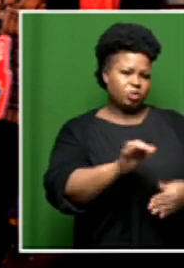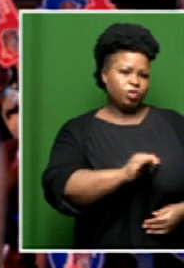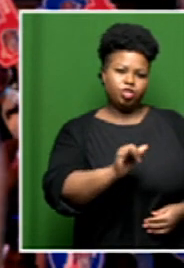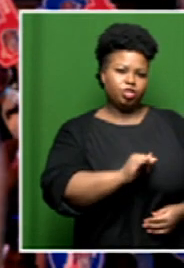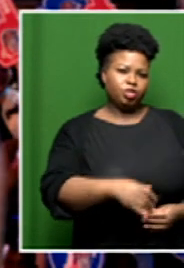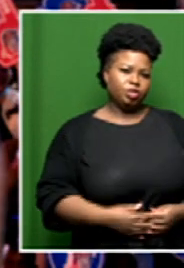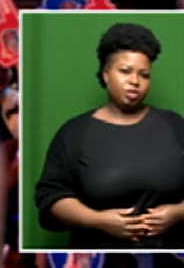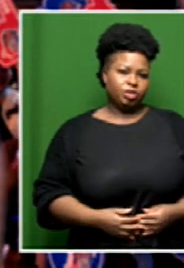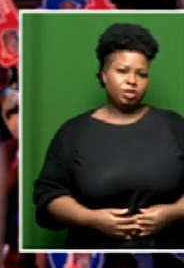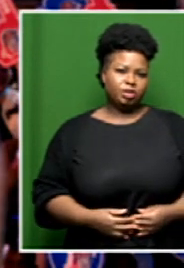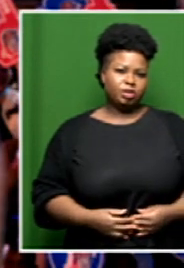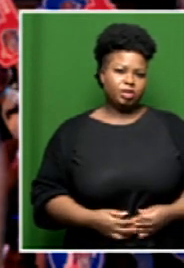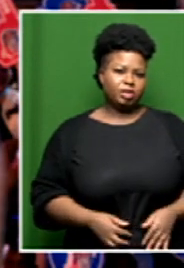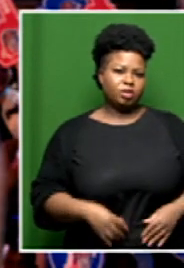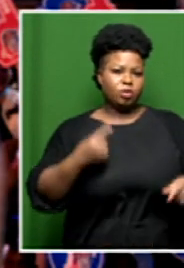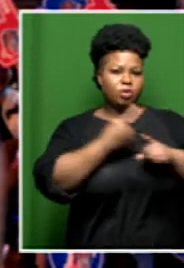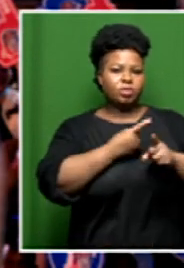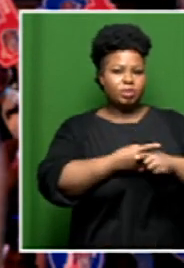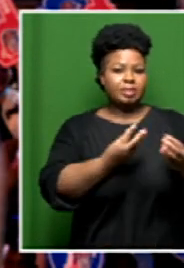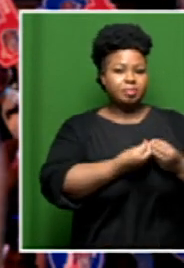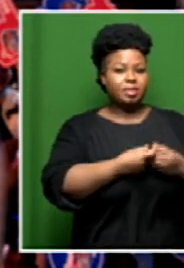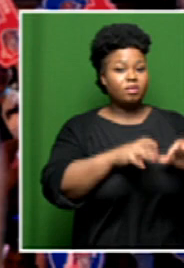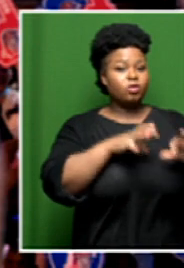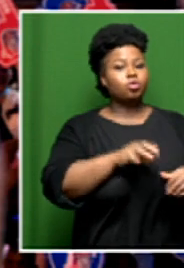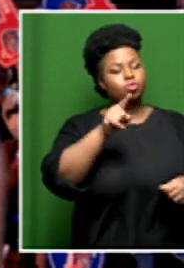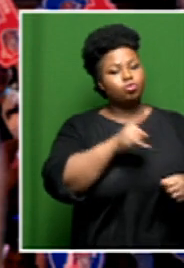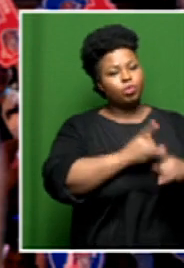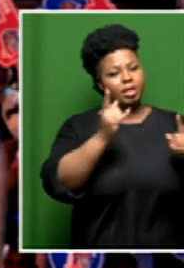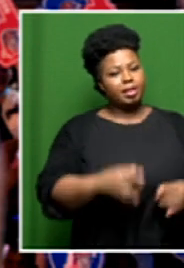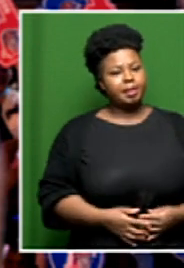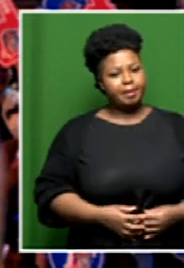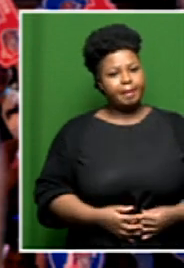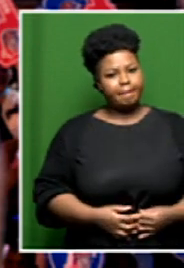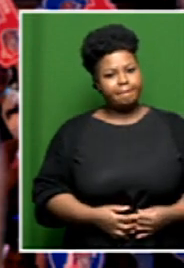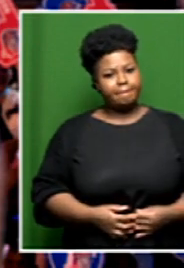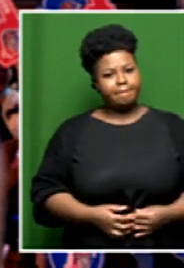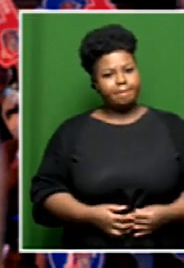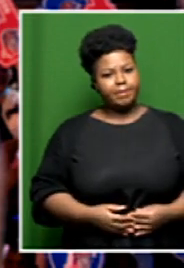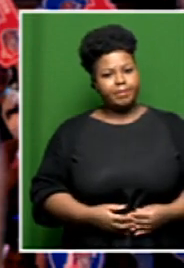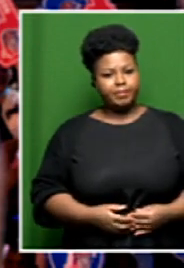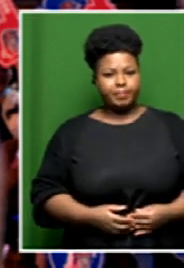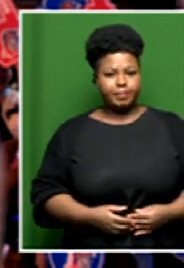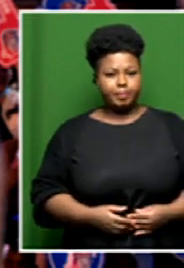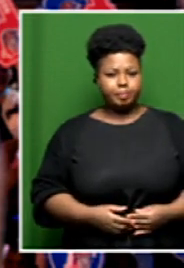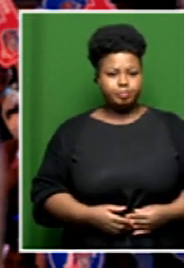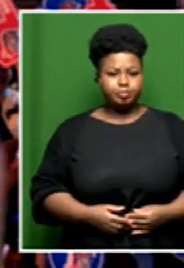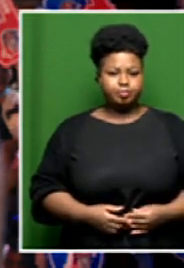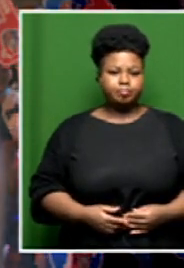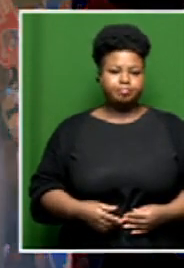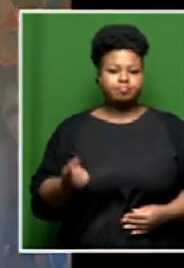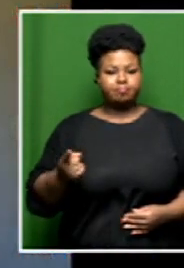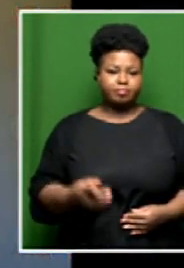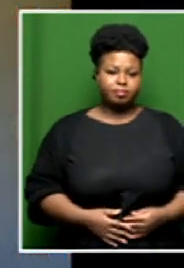dance and the signature elements that propelled you to this major win? So, whacking is a